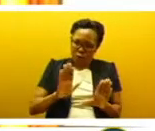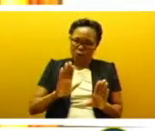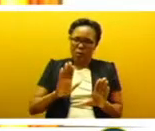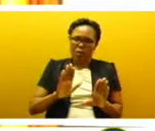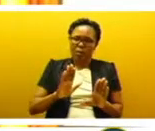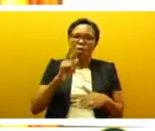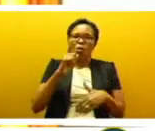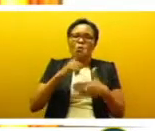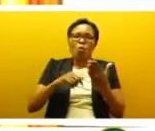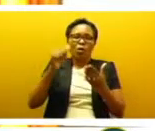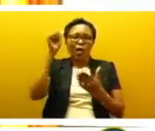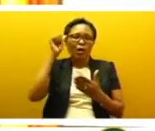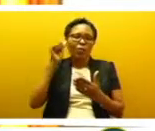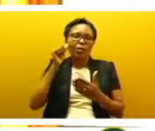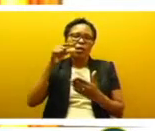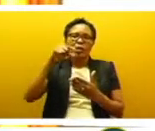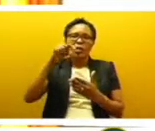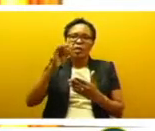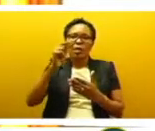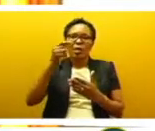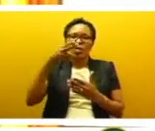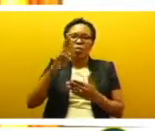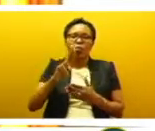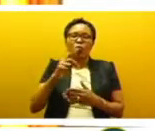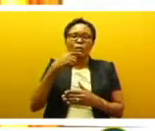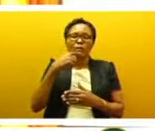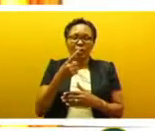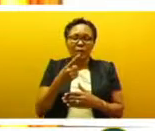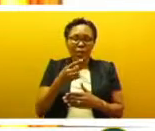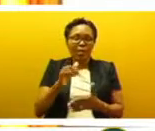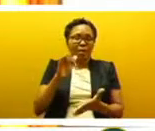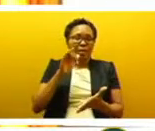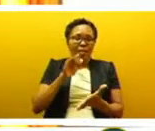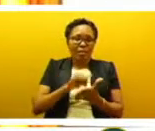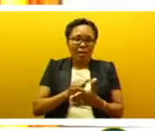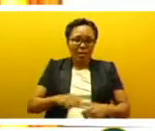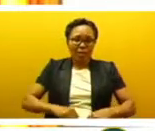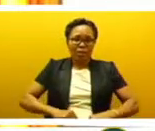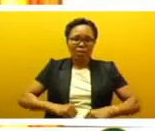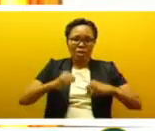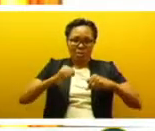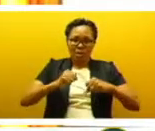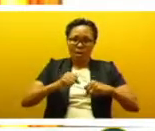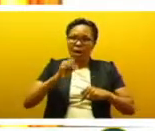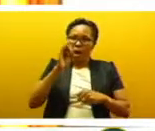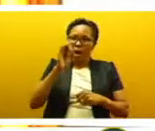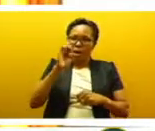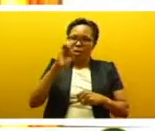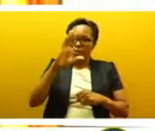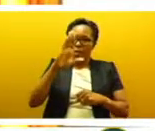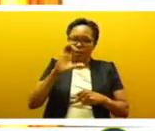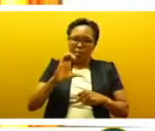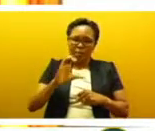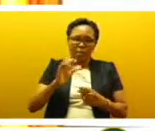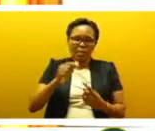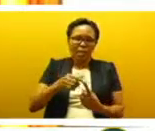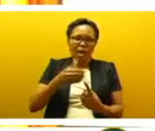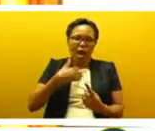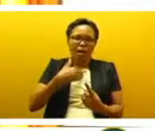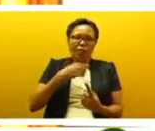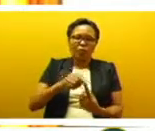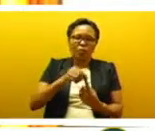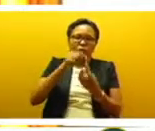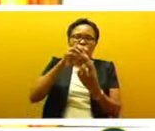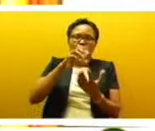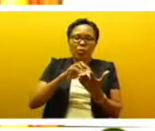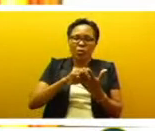Muigai that the chairman of the IEBC is in a special position